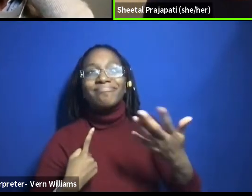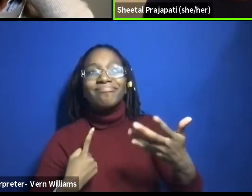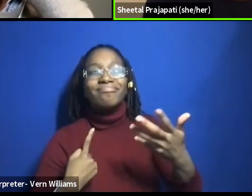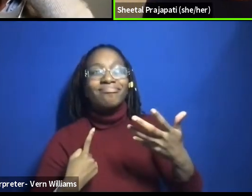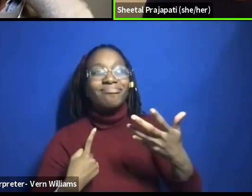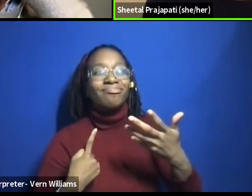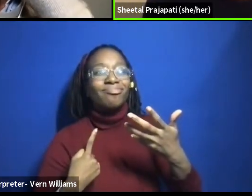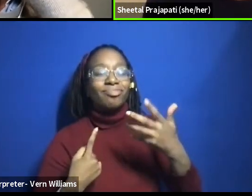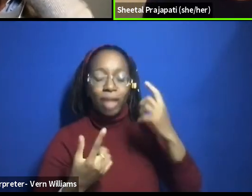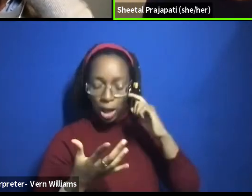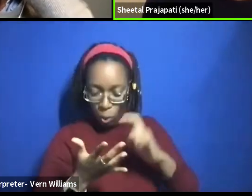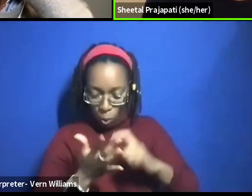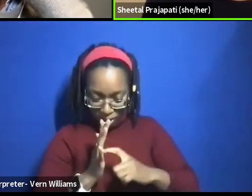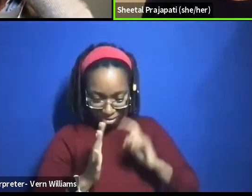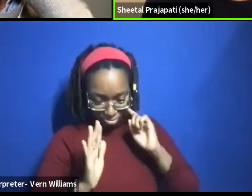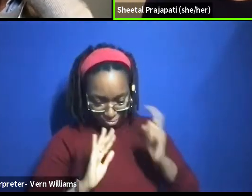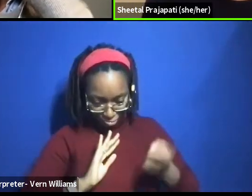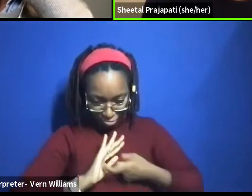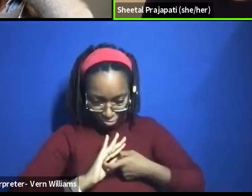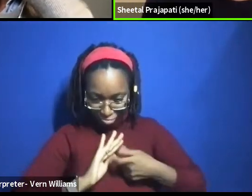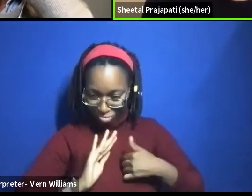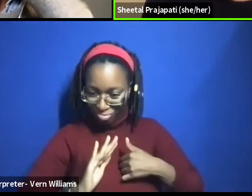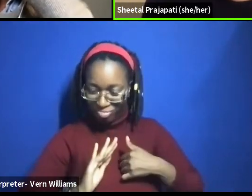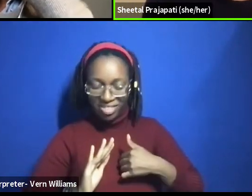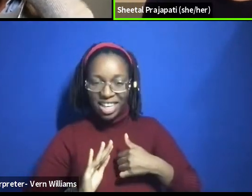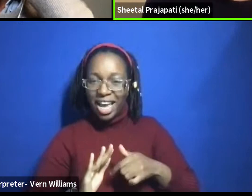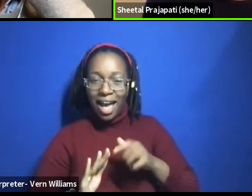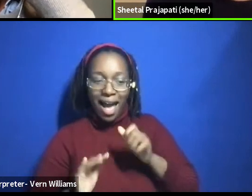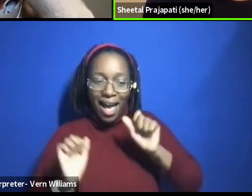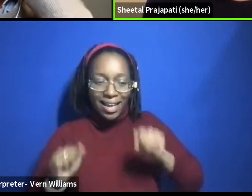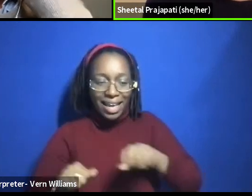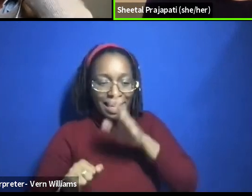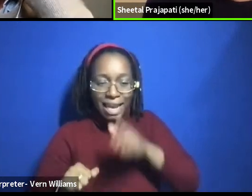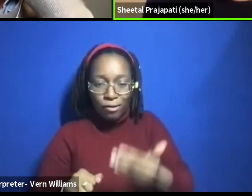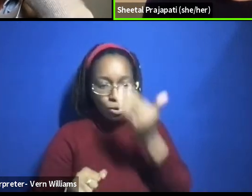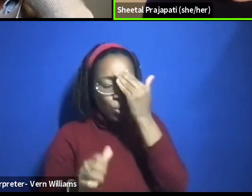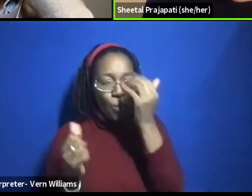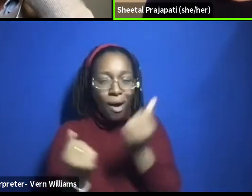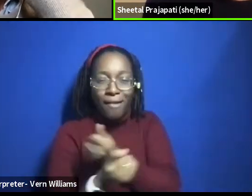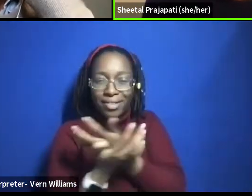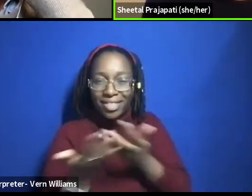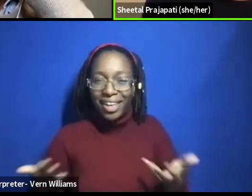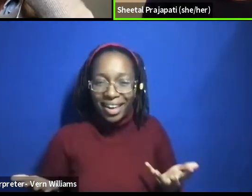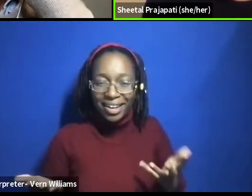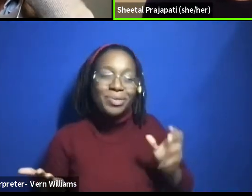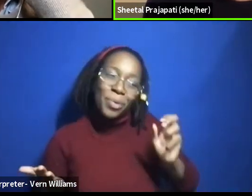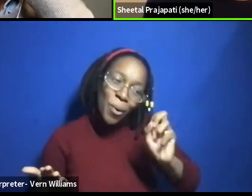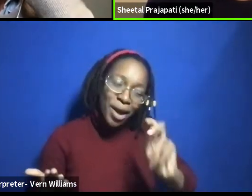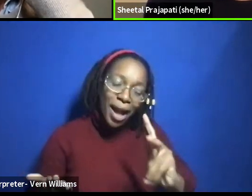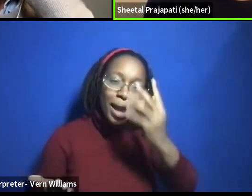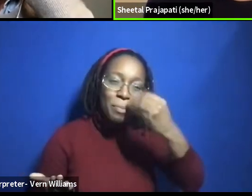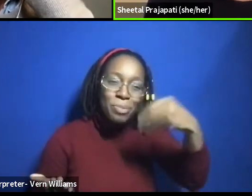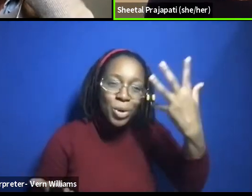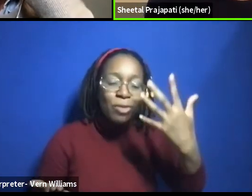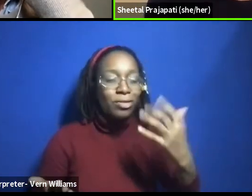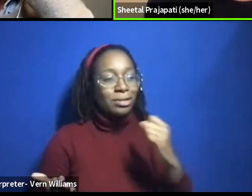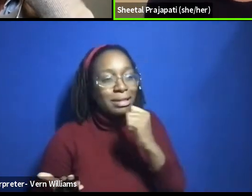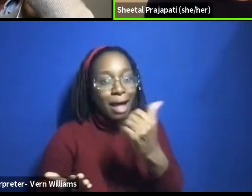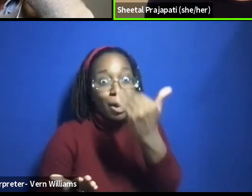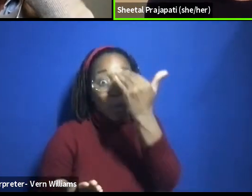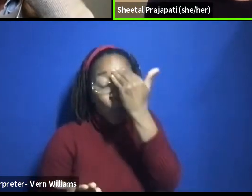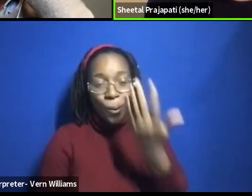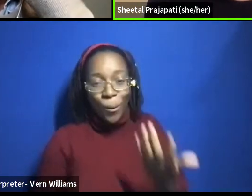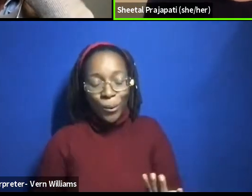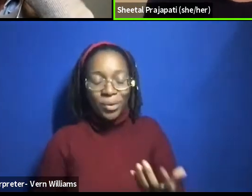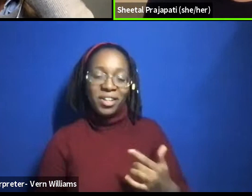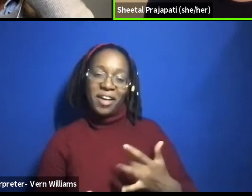recognition of the fact that there's never a time we can know everything and there's something really beautiful about that. To me, I think about that both as an